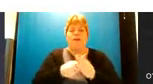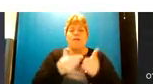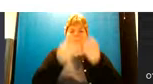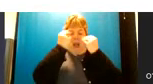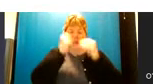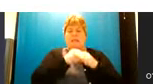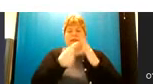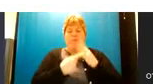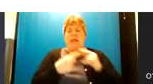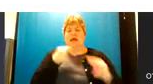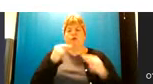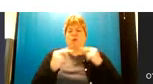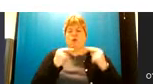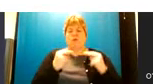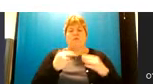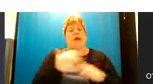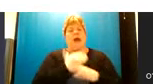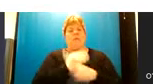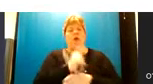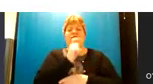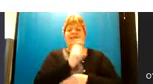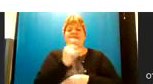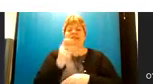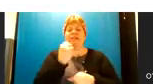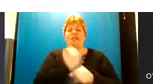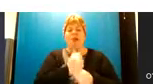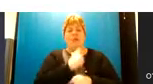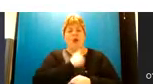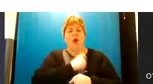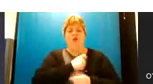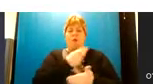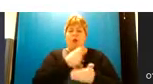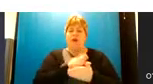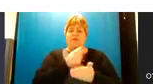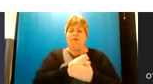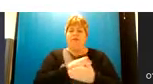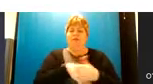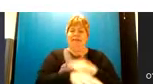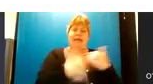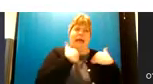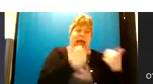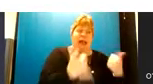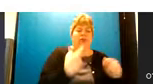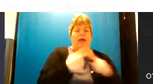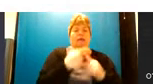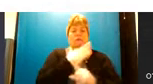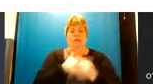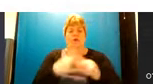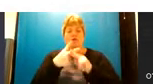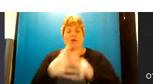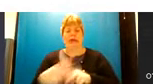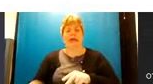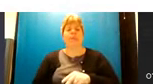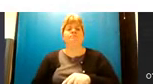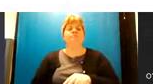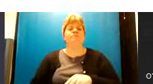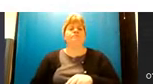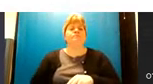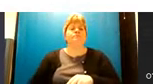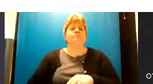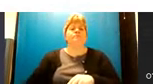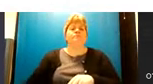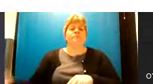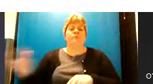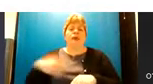and i work for the ccg but in a role funded across health and social care i just wanted to say thank